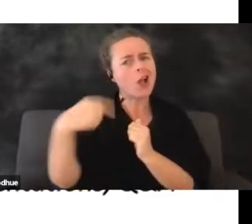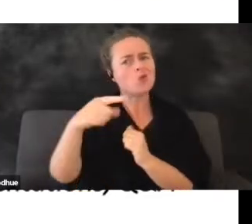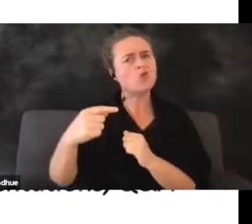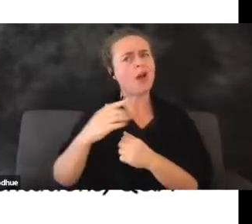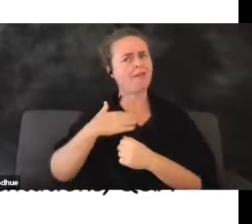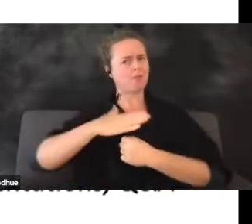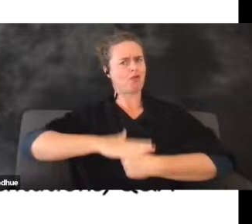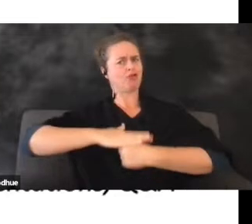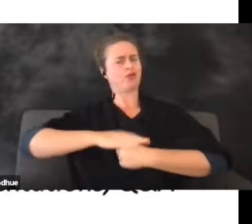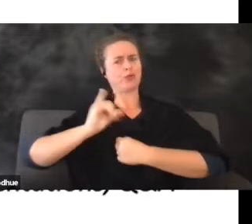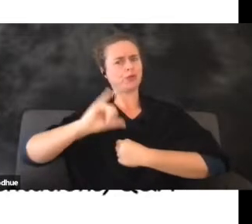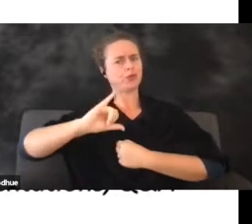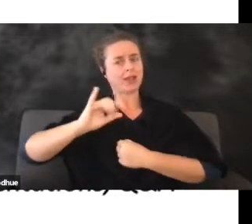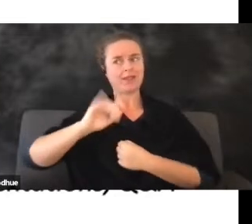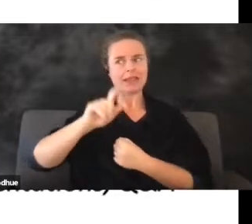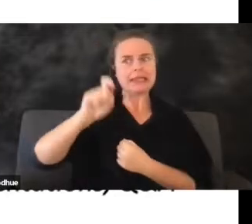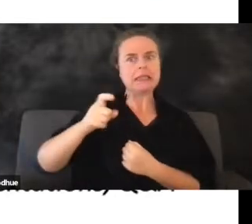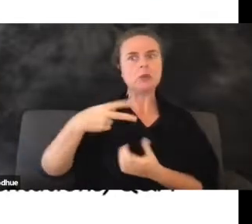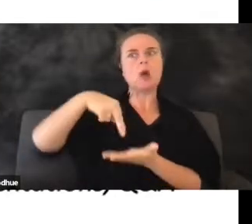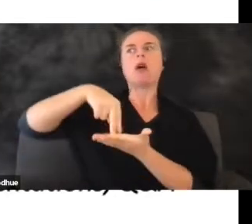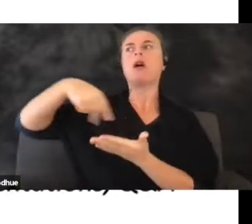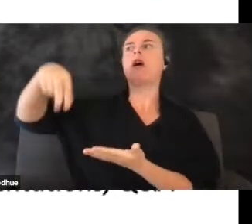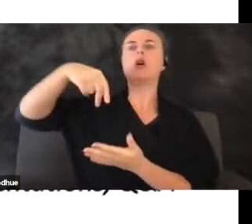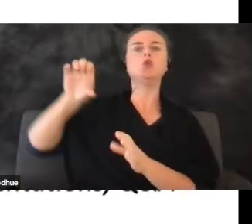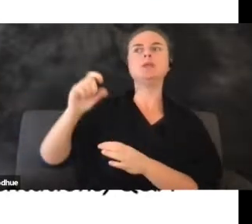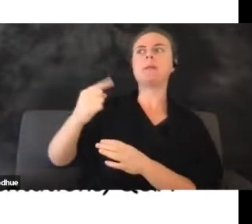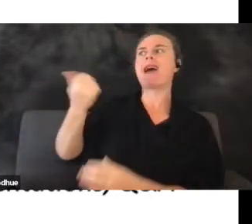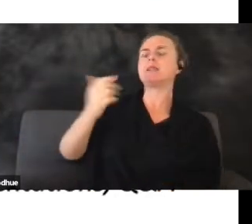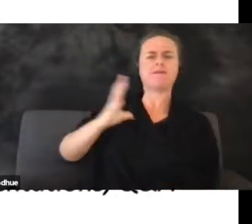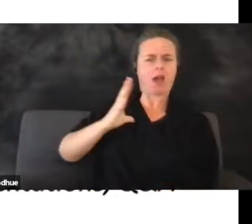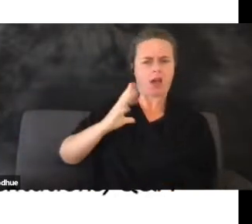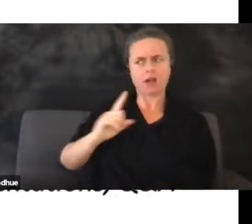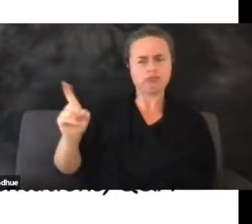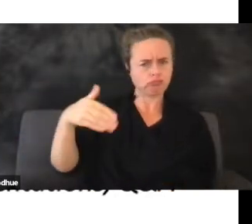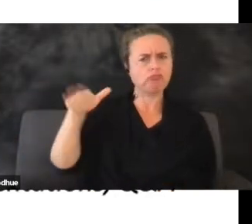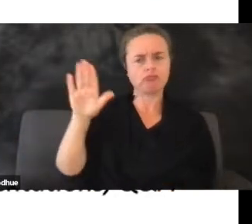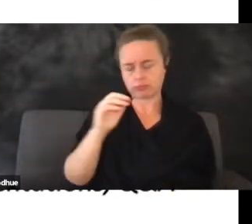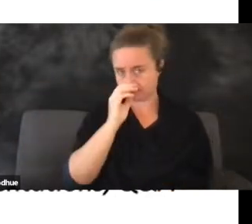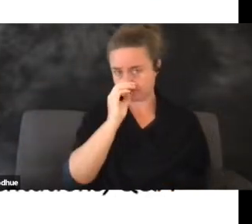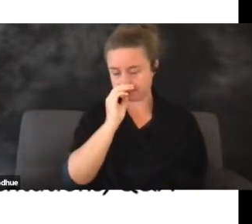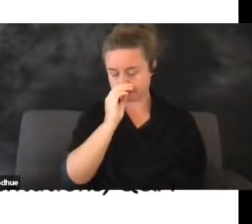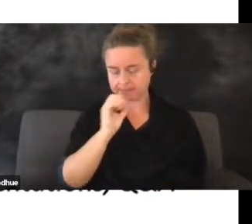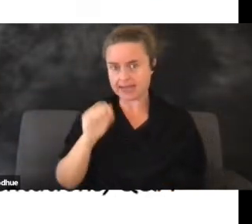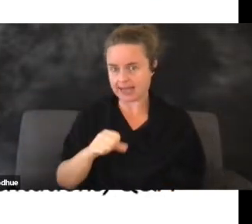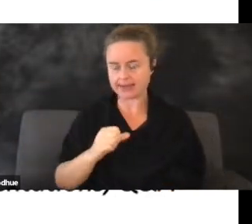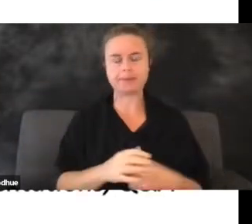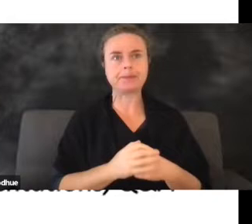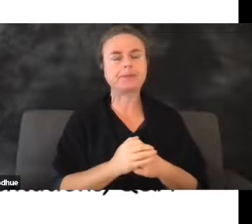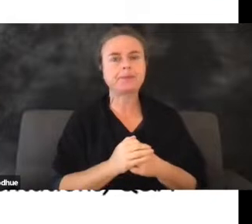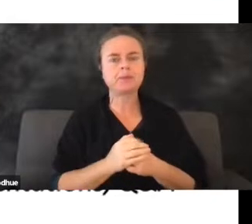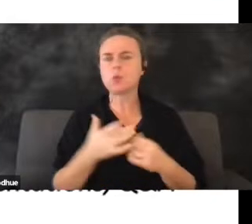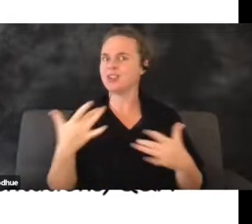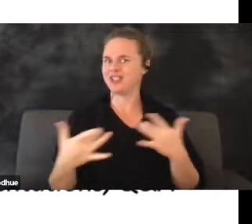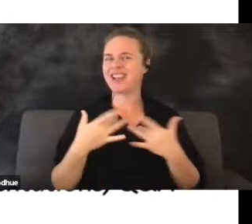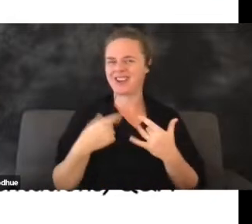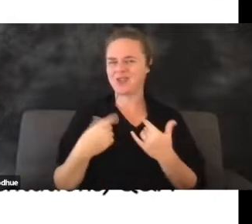So if there is a need for you to get up and do what you need to do, please don't hesitate. But we're excited that you're